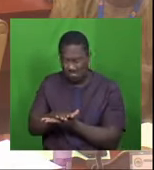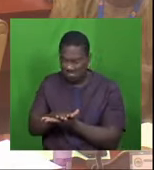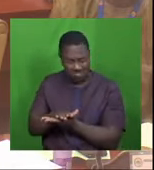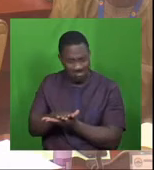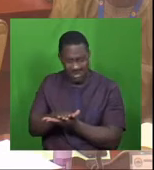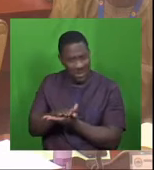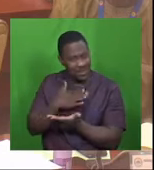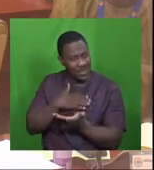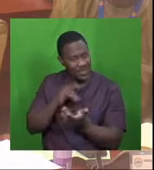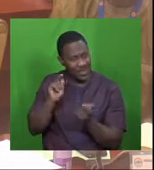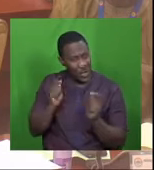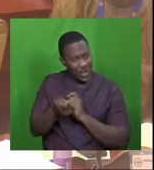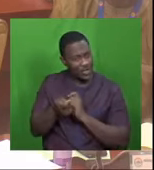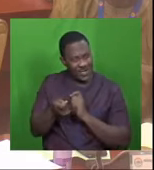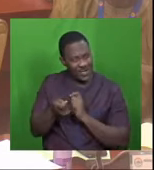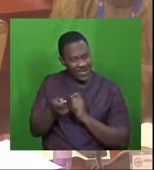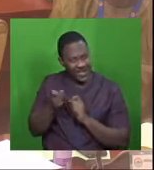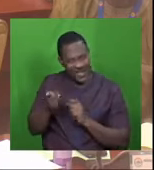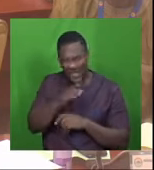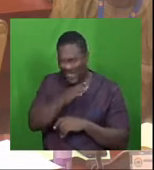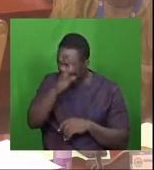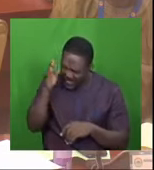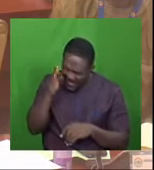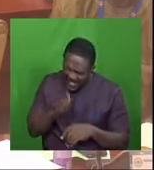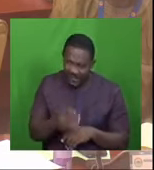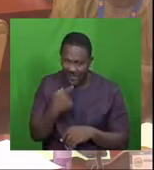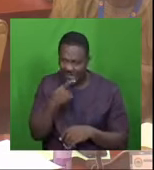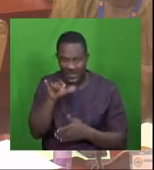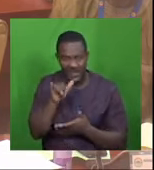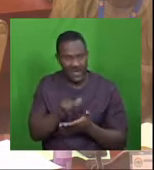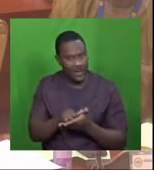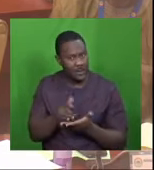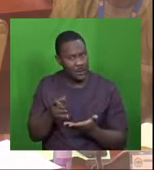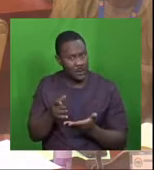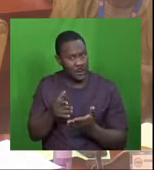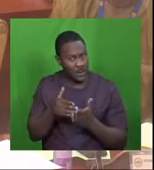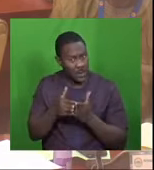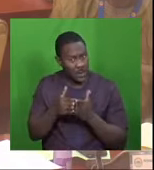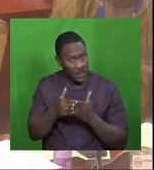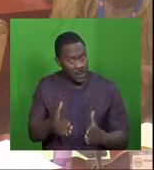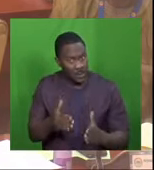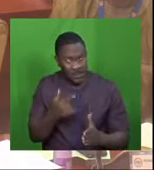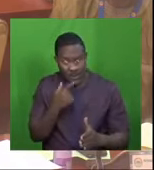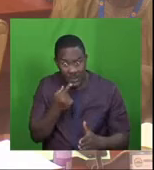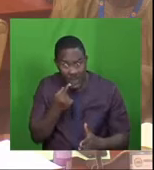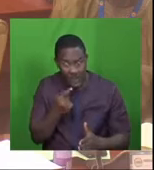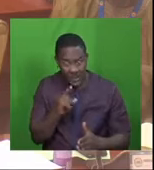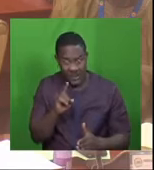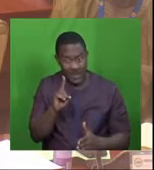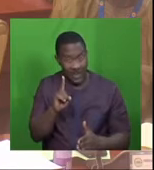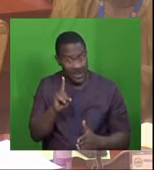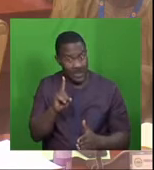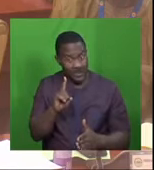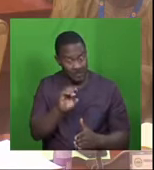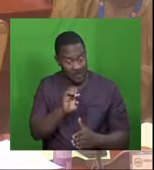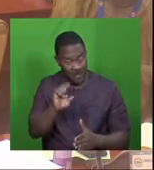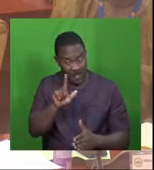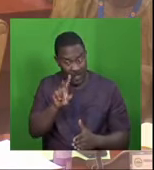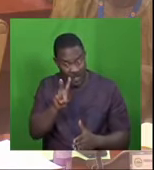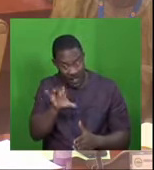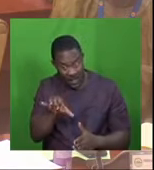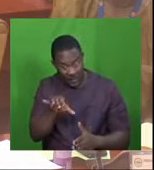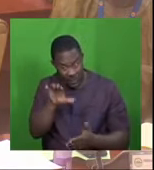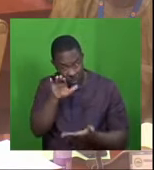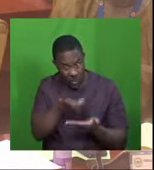any proposal on this floor that the e-levy should be 1%. That is factually incorrect. He should correct it.